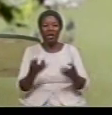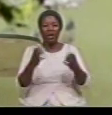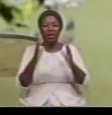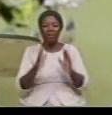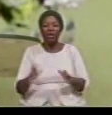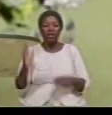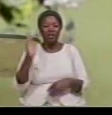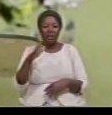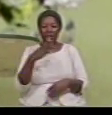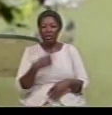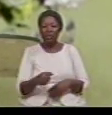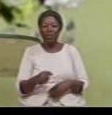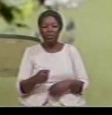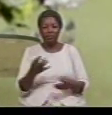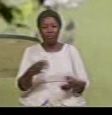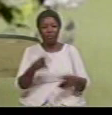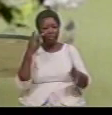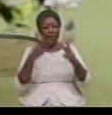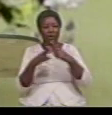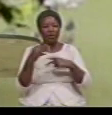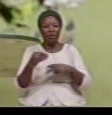priest command